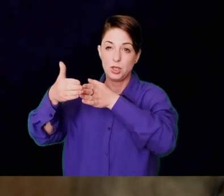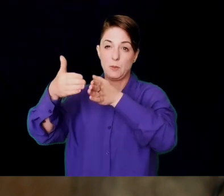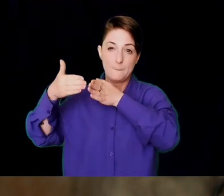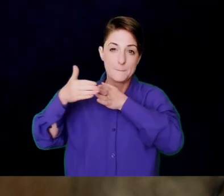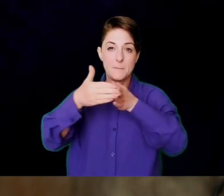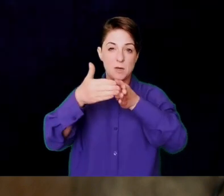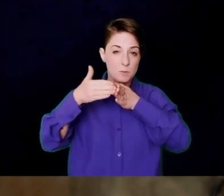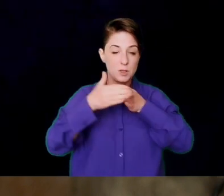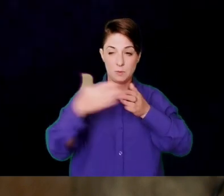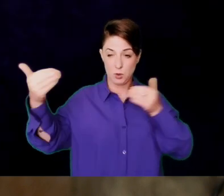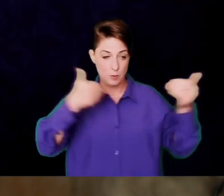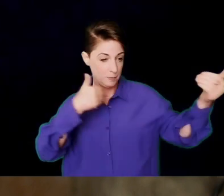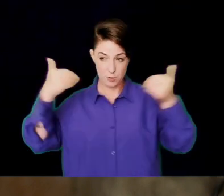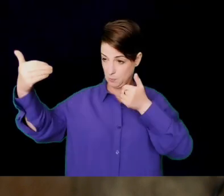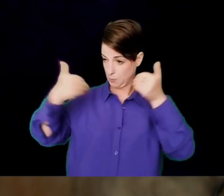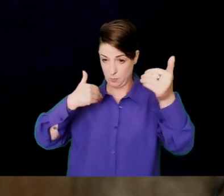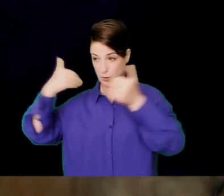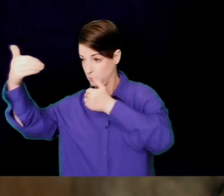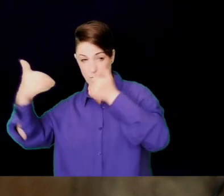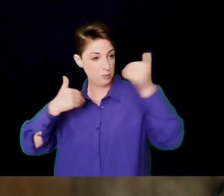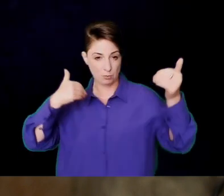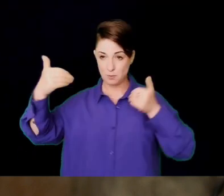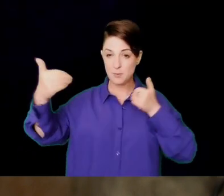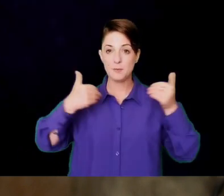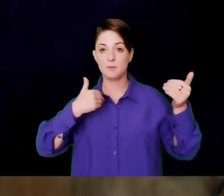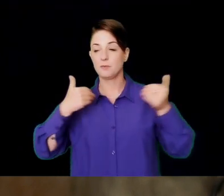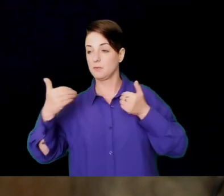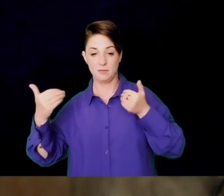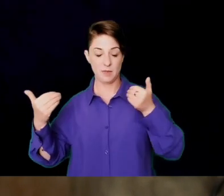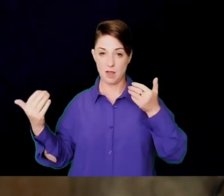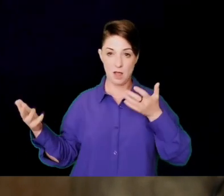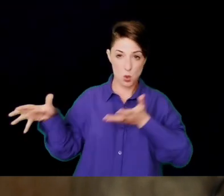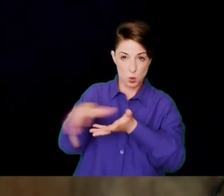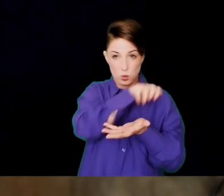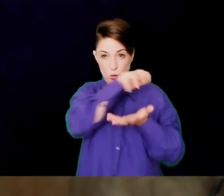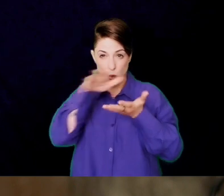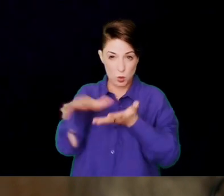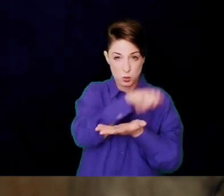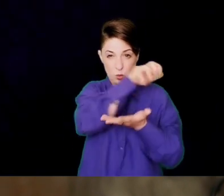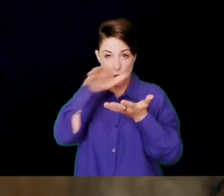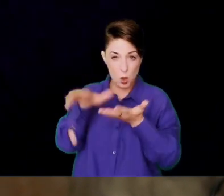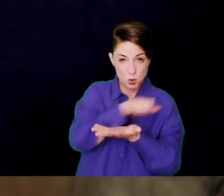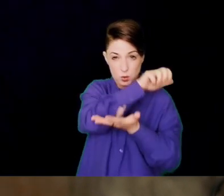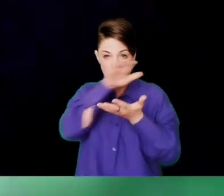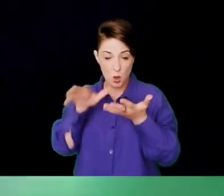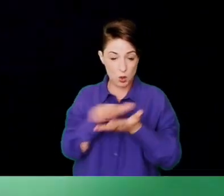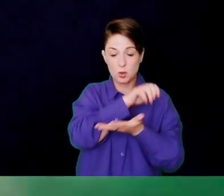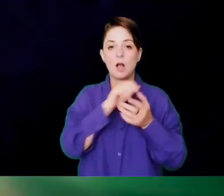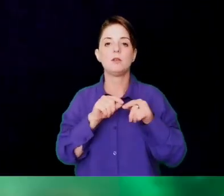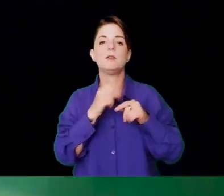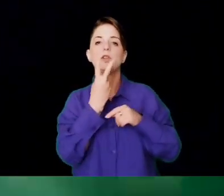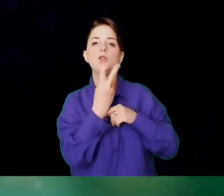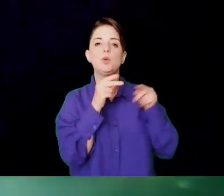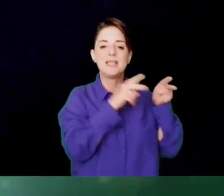metre boats that could come into this area, scalloping. And of course, it was creating absolute mayhem. The two